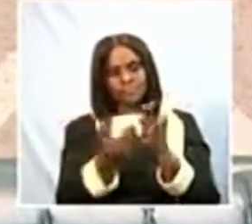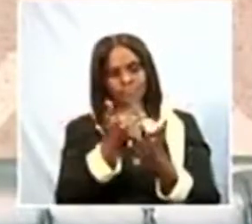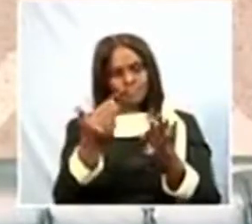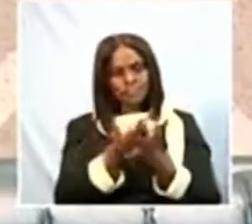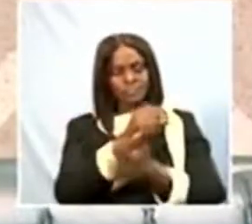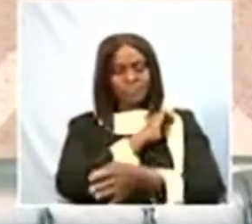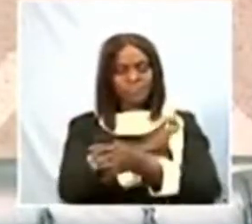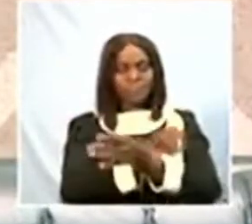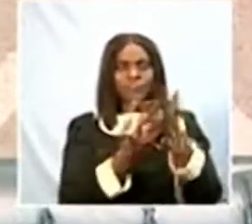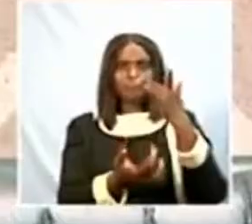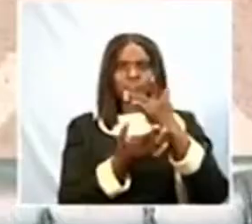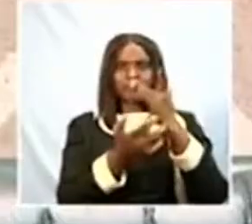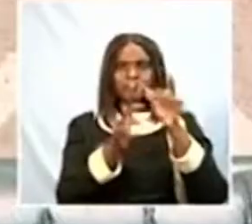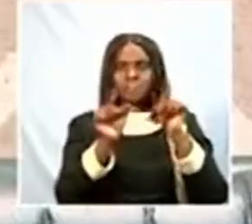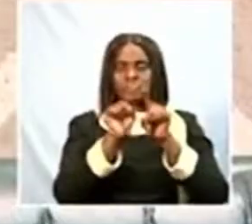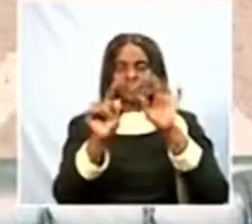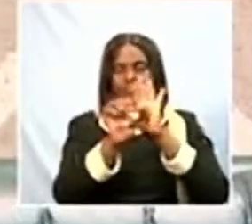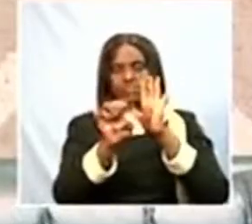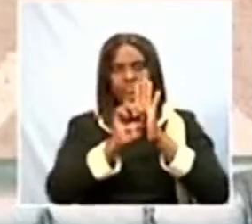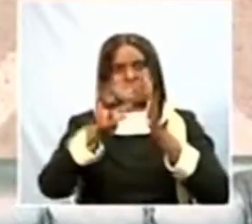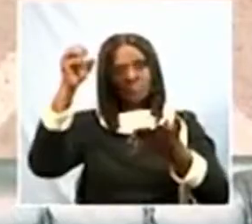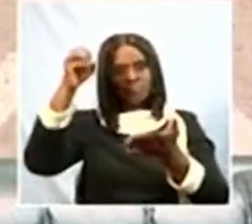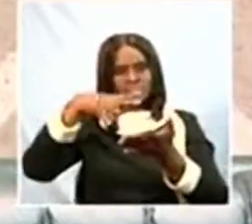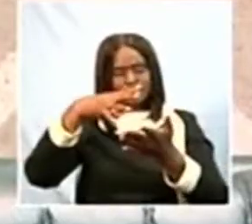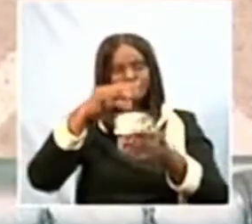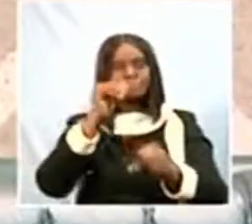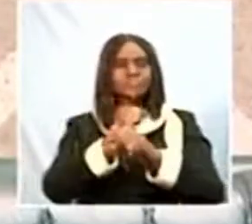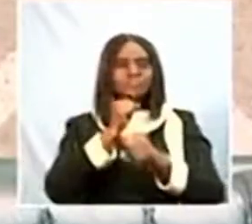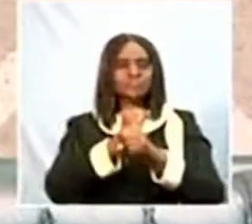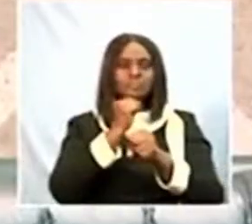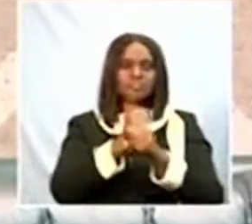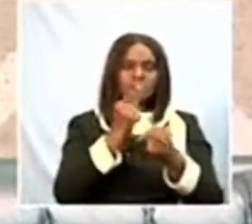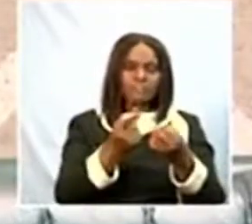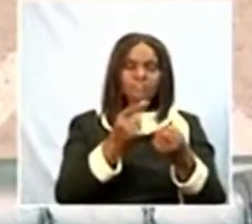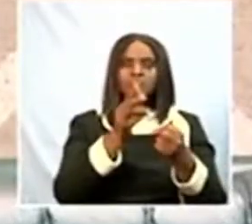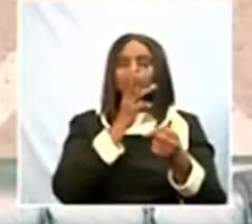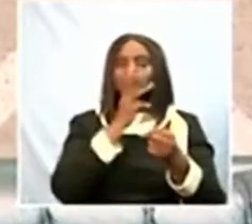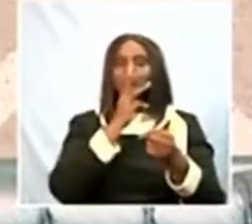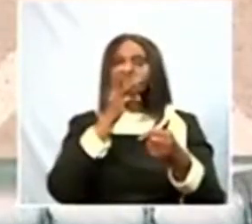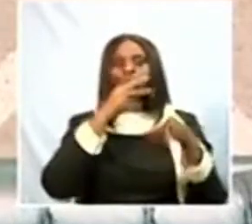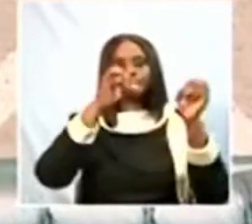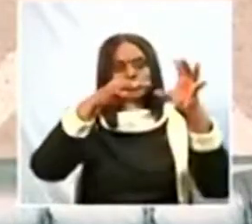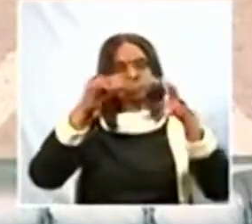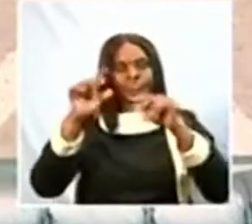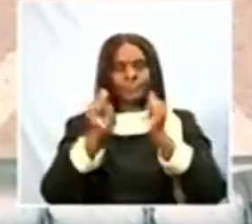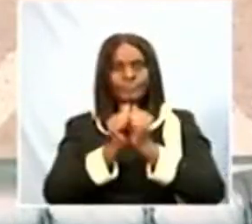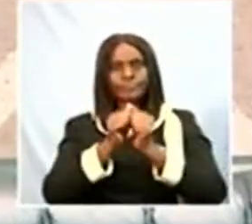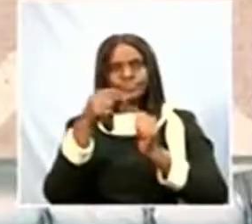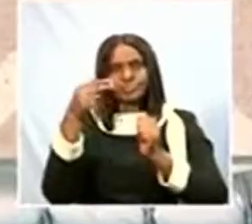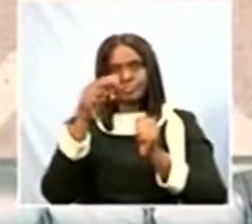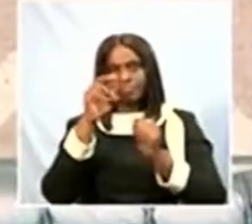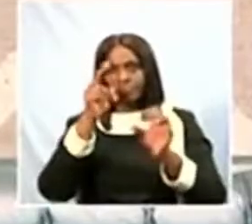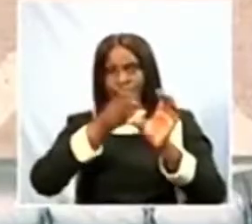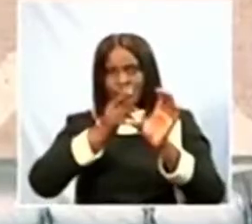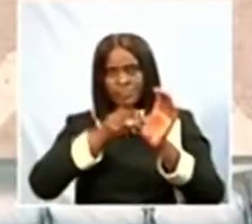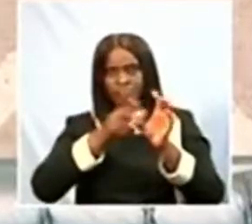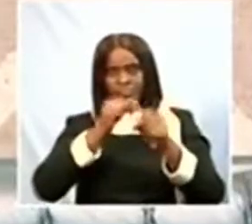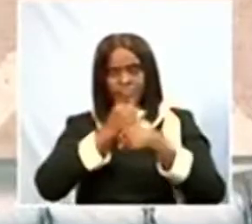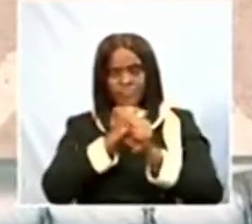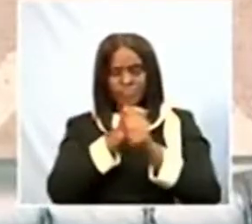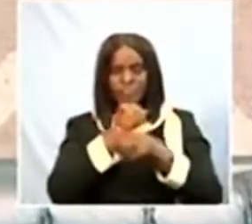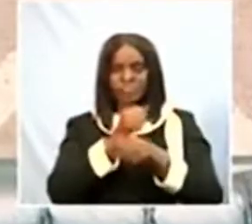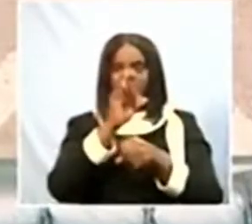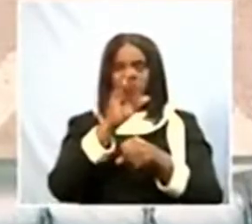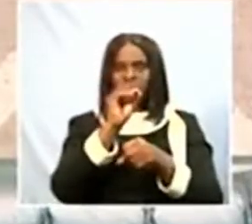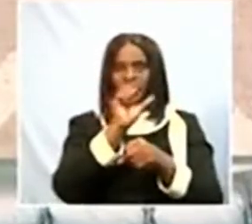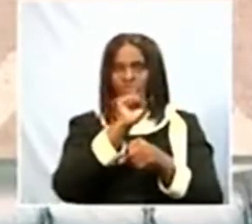energy technologies like solar power, wind power, hydropower, and geothermal power, replacing fossil